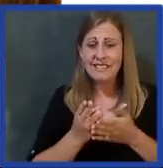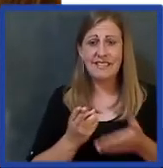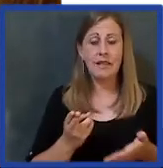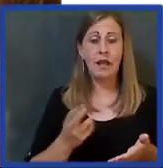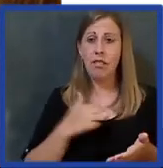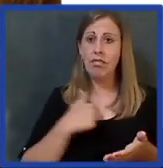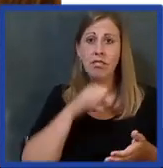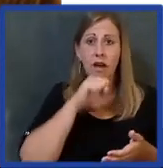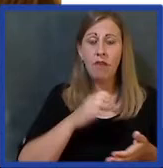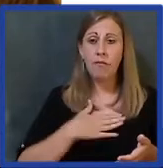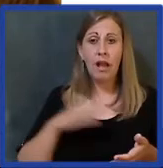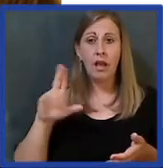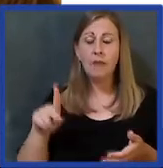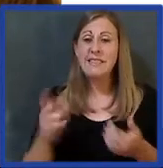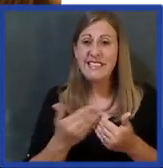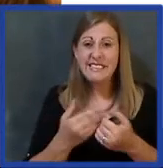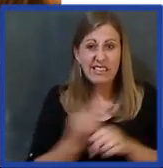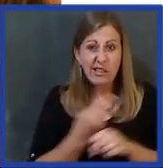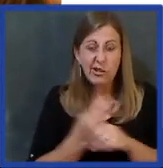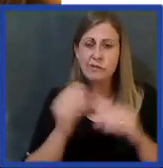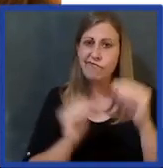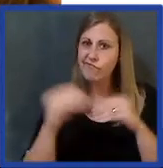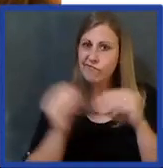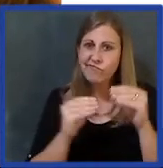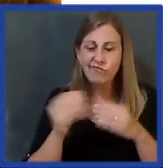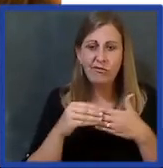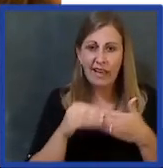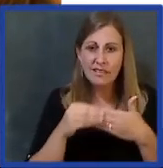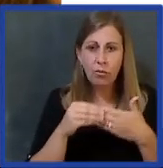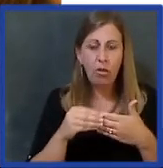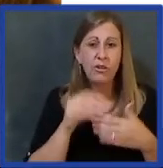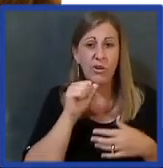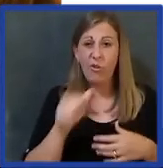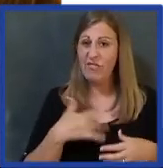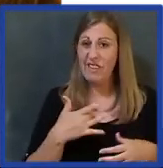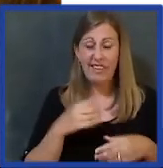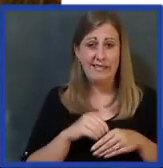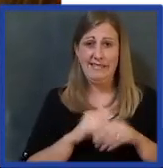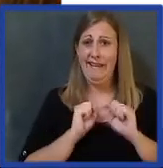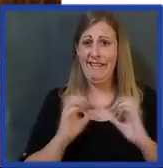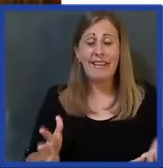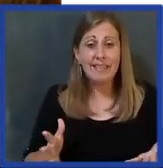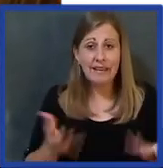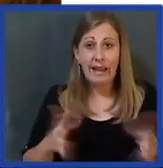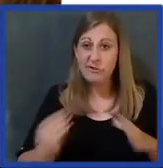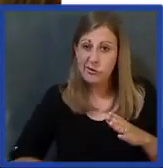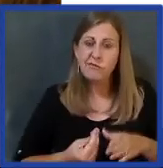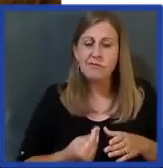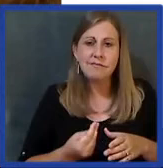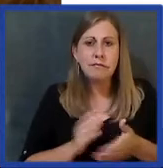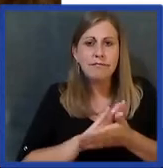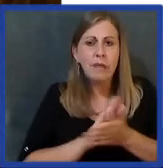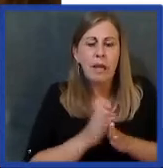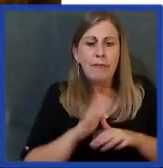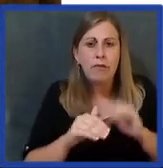love mine. It's so easy to use, it's flexible. You don't even feel it inside of you once, you know, you get comfortable